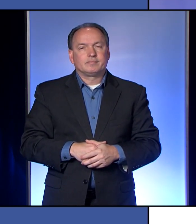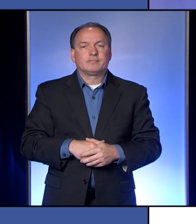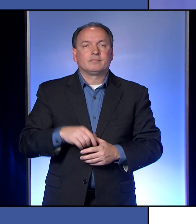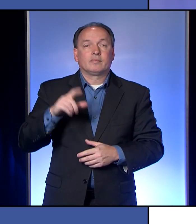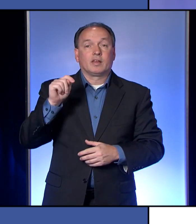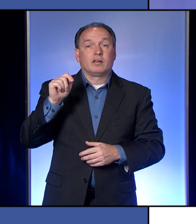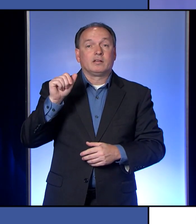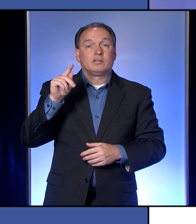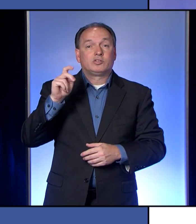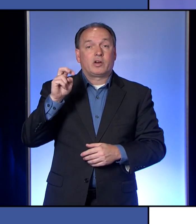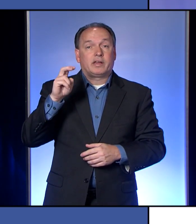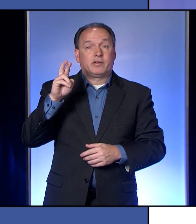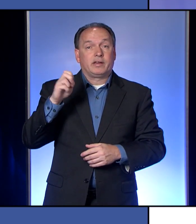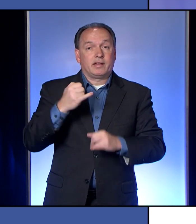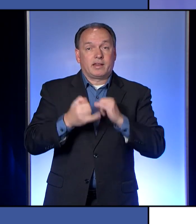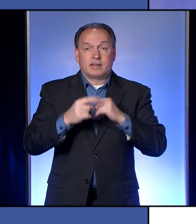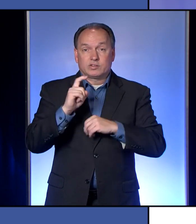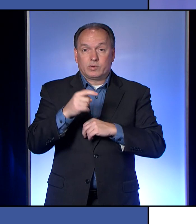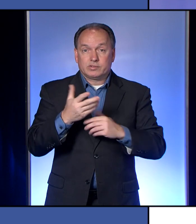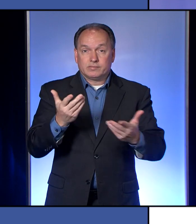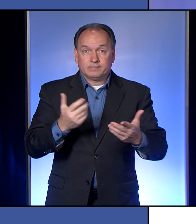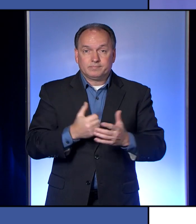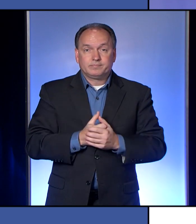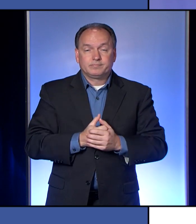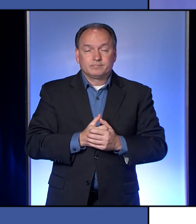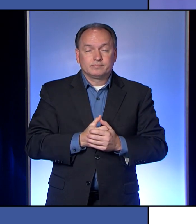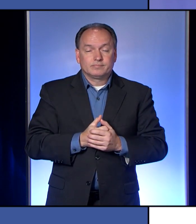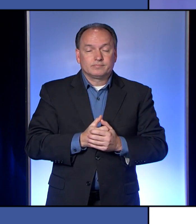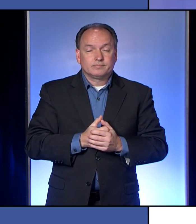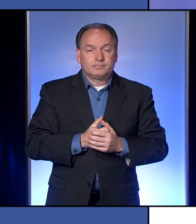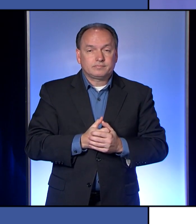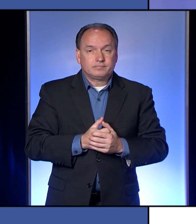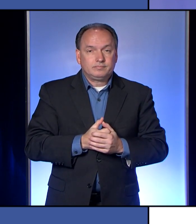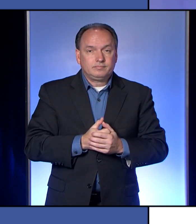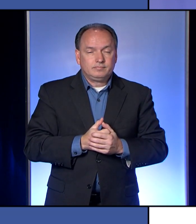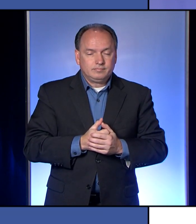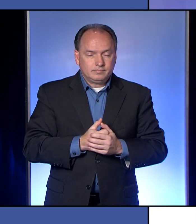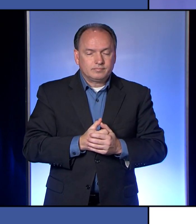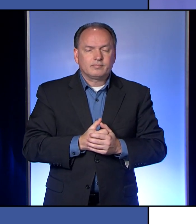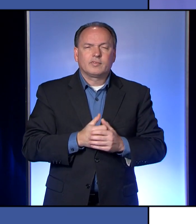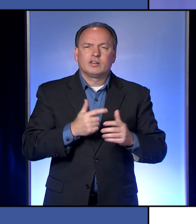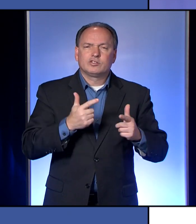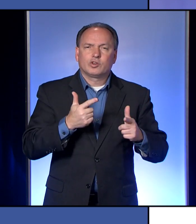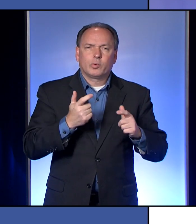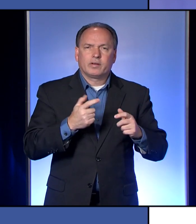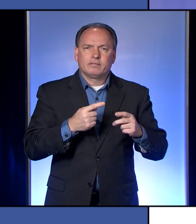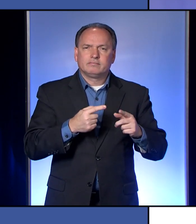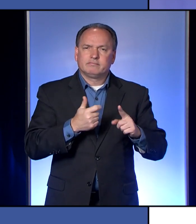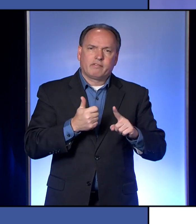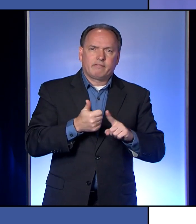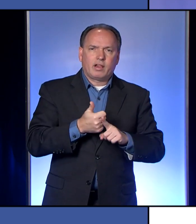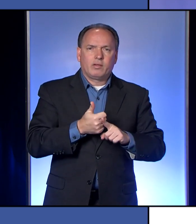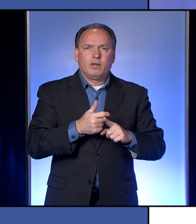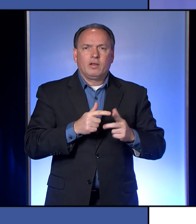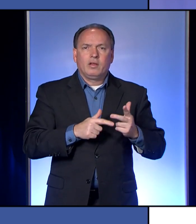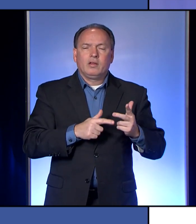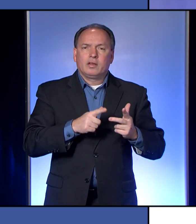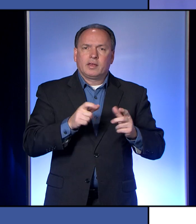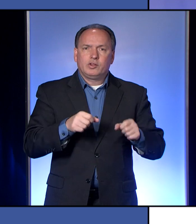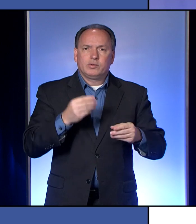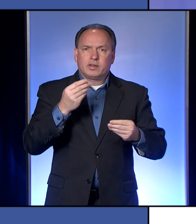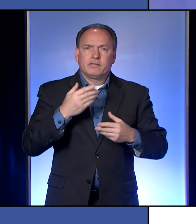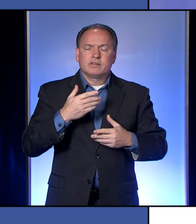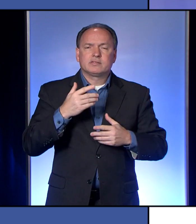Thank you. Sure. Talk Erie, do you have any final questions? Just a quick follow-up. Can you give us a